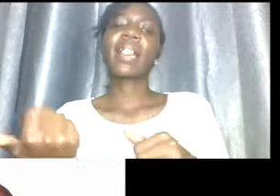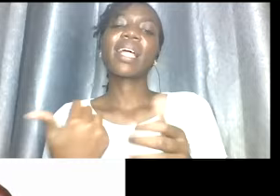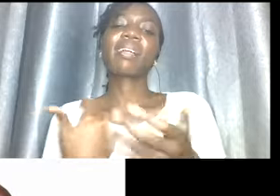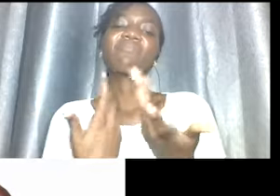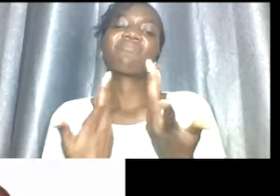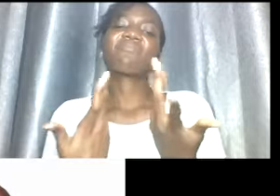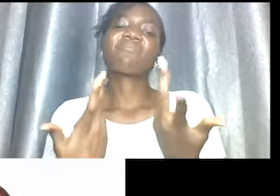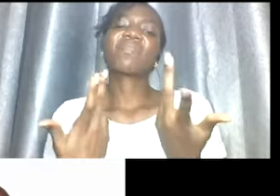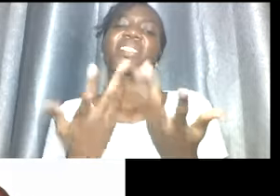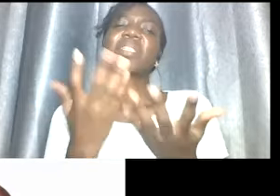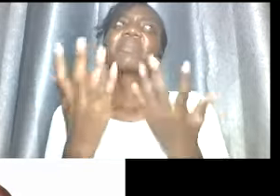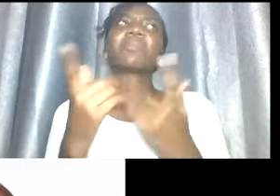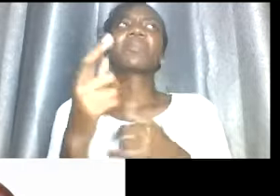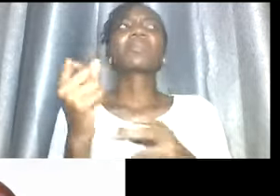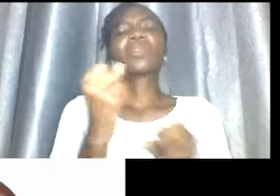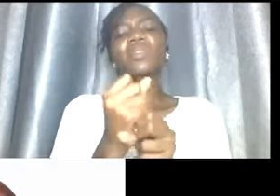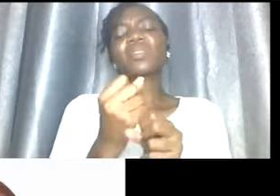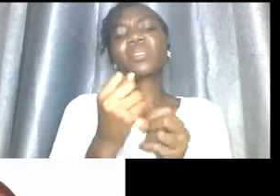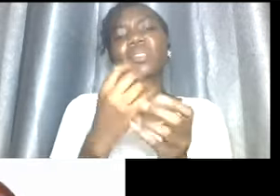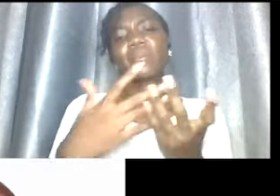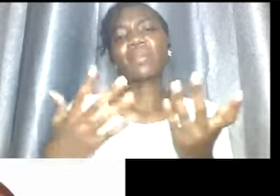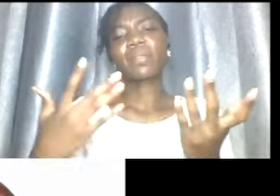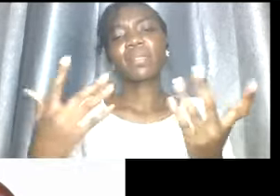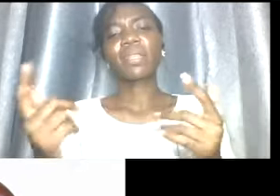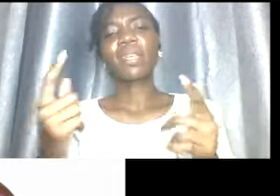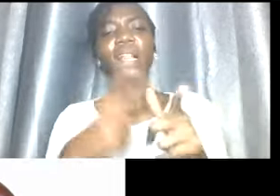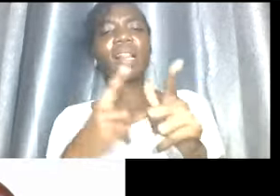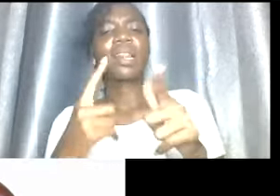intensive. When I say product intensive, your margins are small,